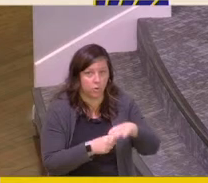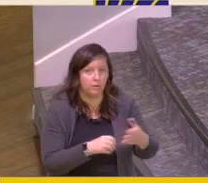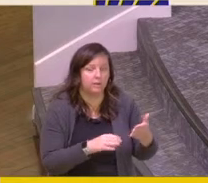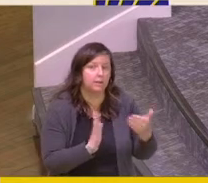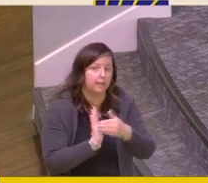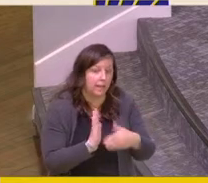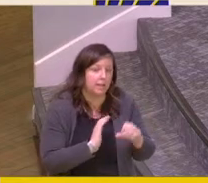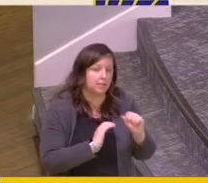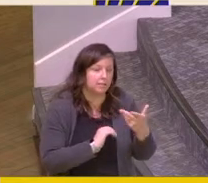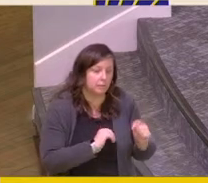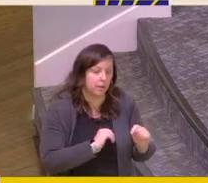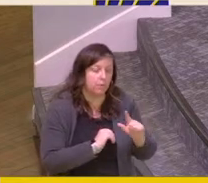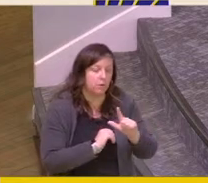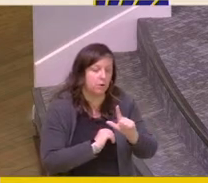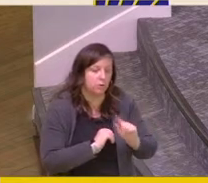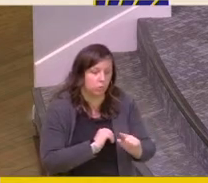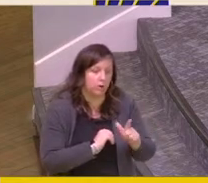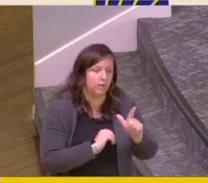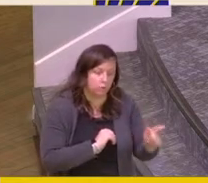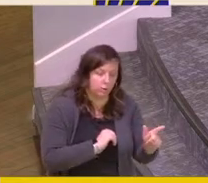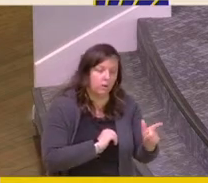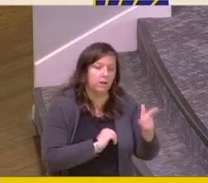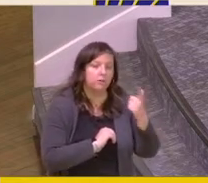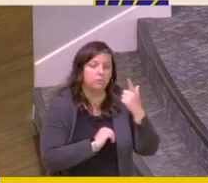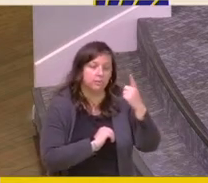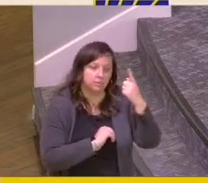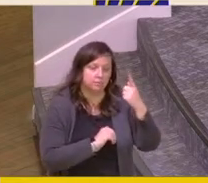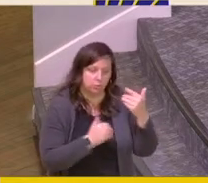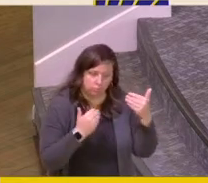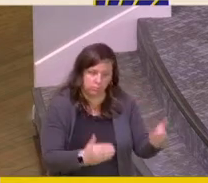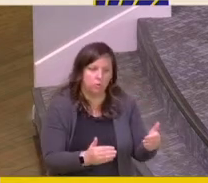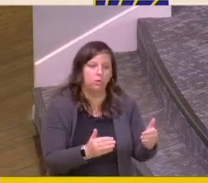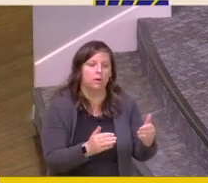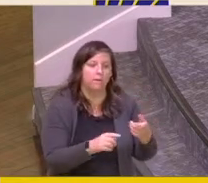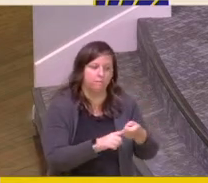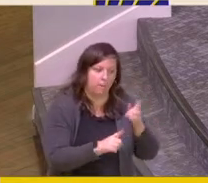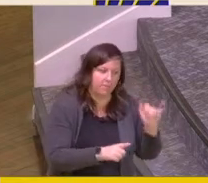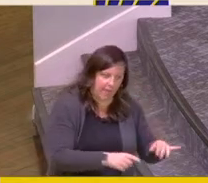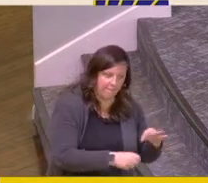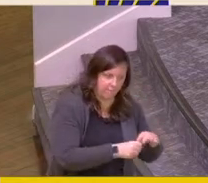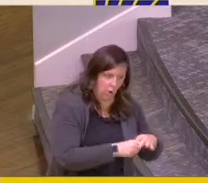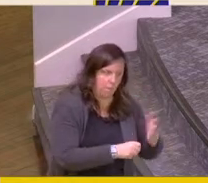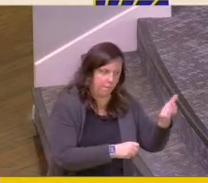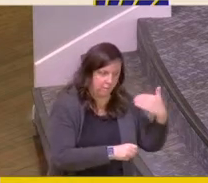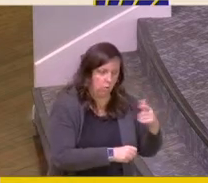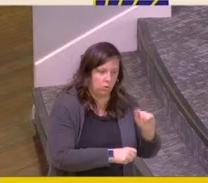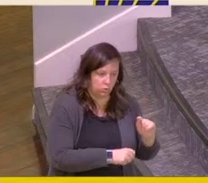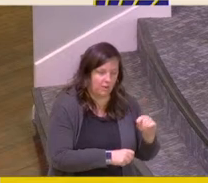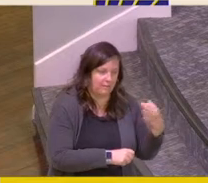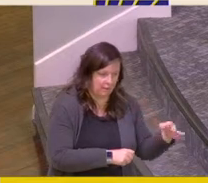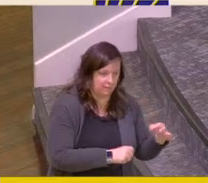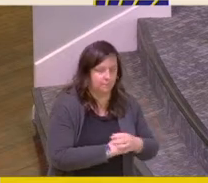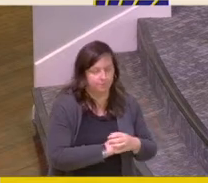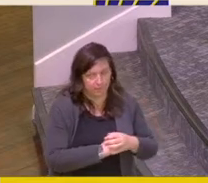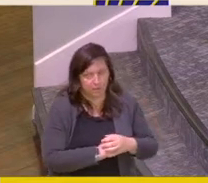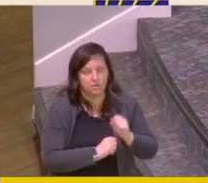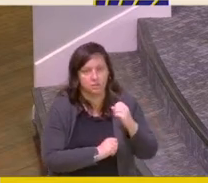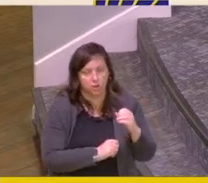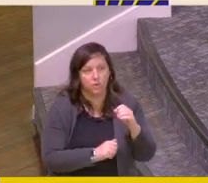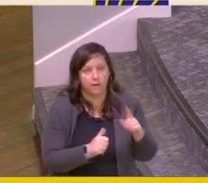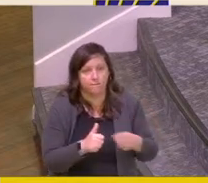forward with the vote that had already taken place by the board in 2019. The first action on September